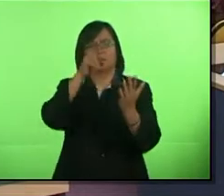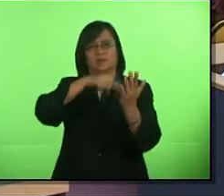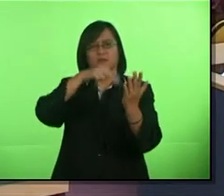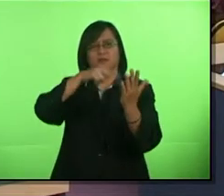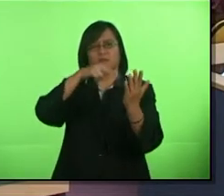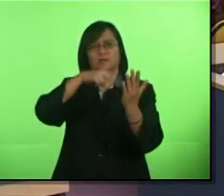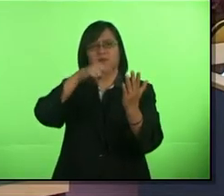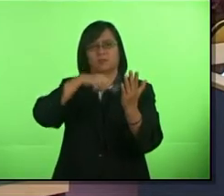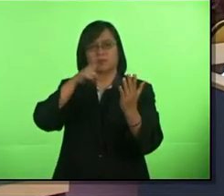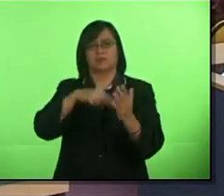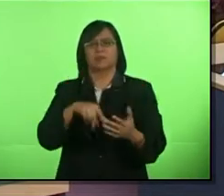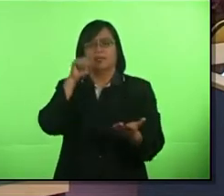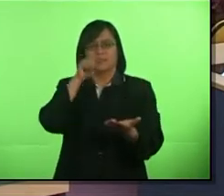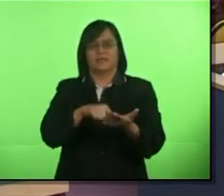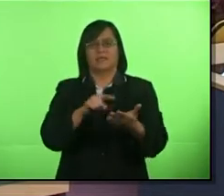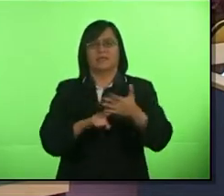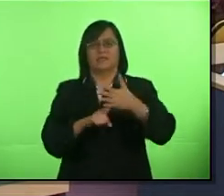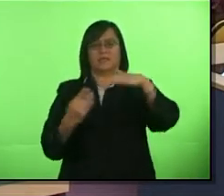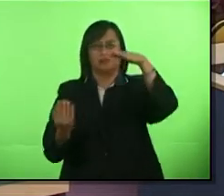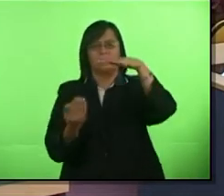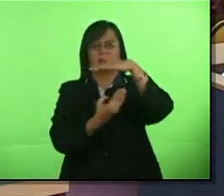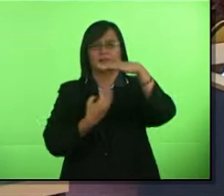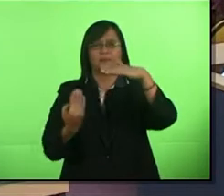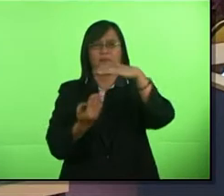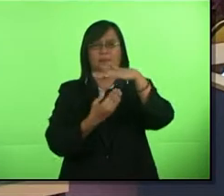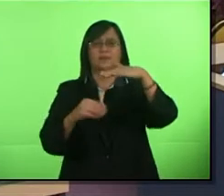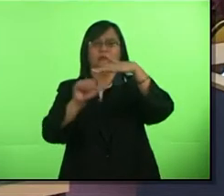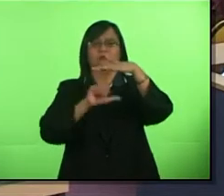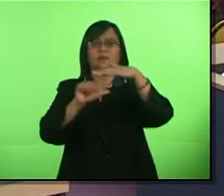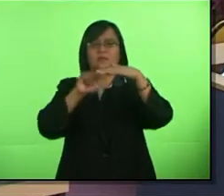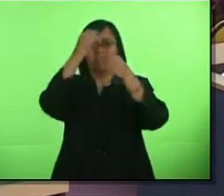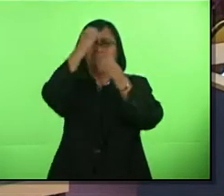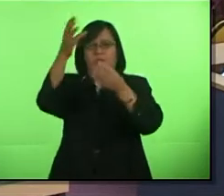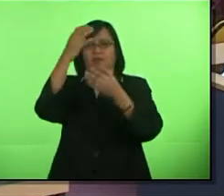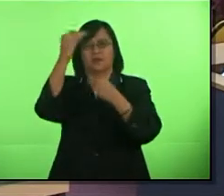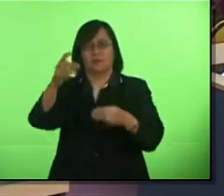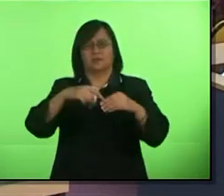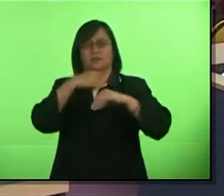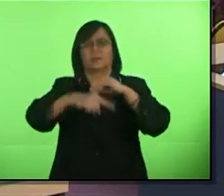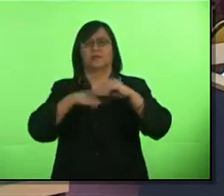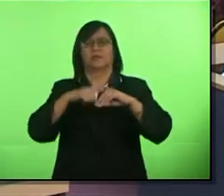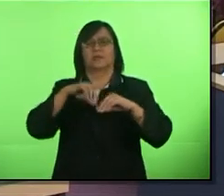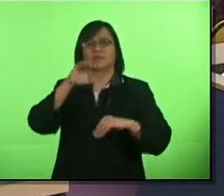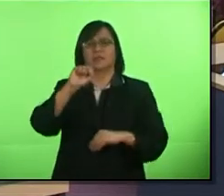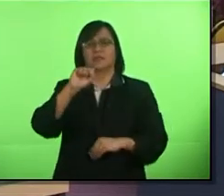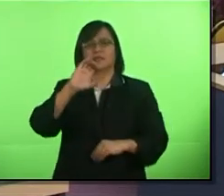basic, what we call information in the skimming.